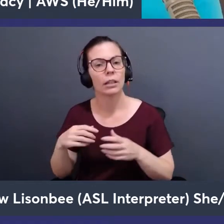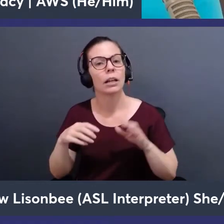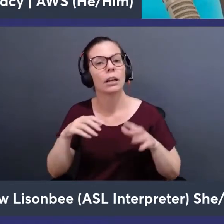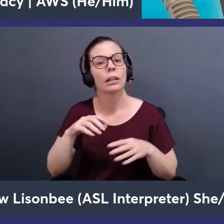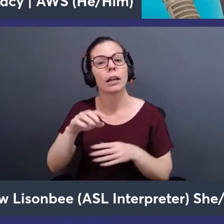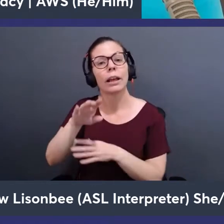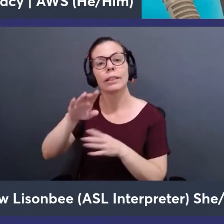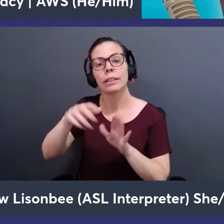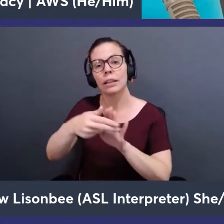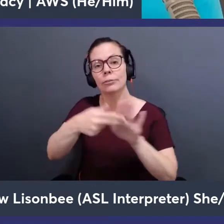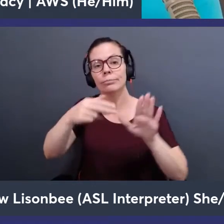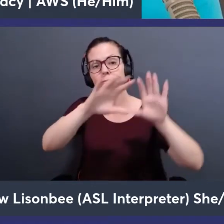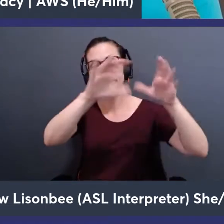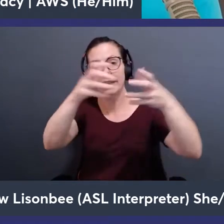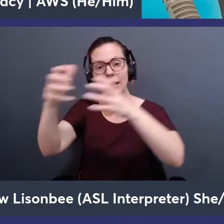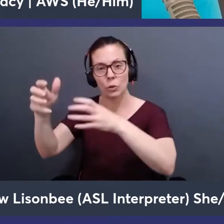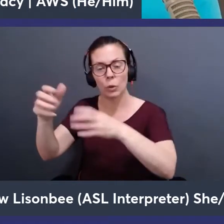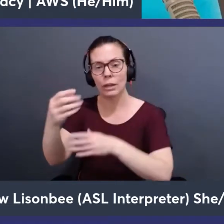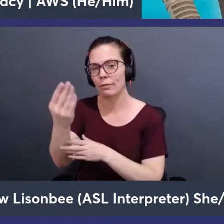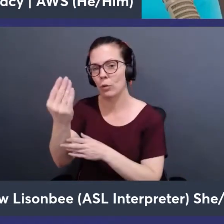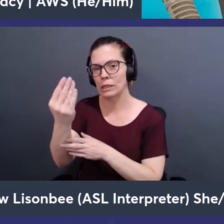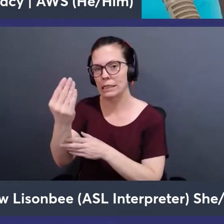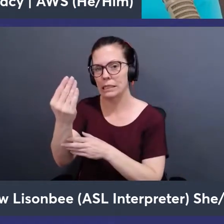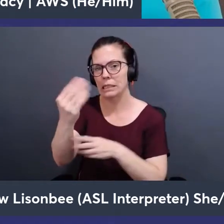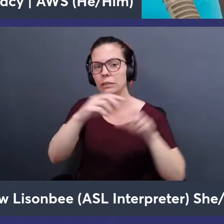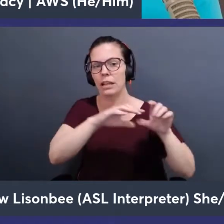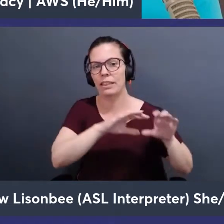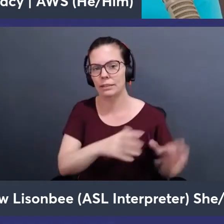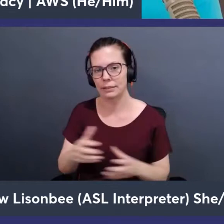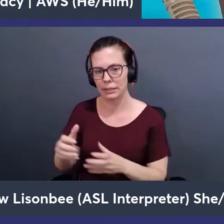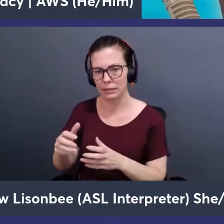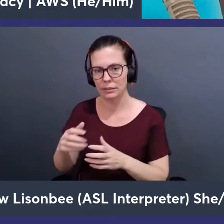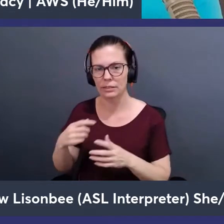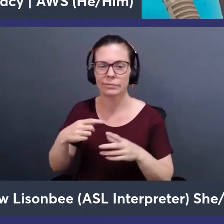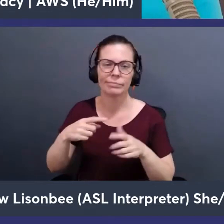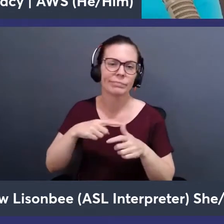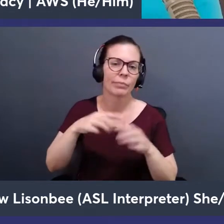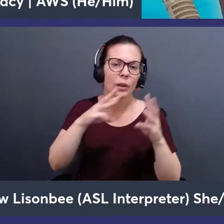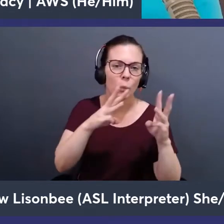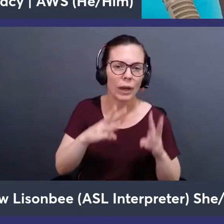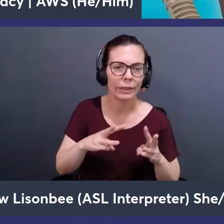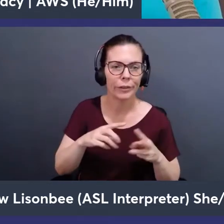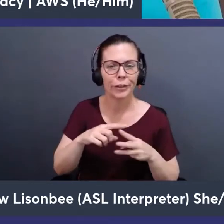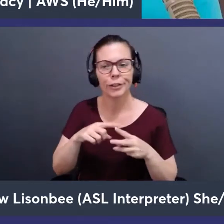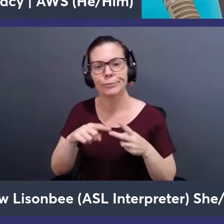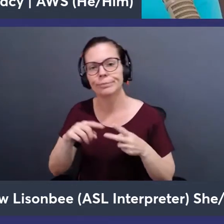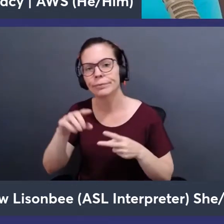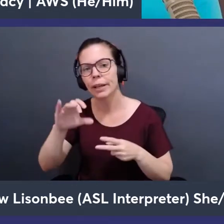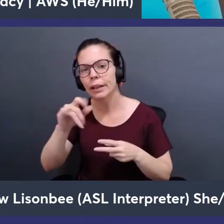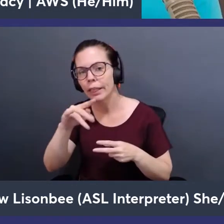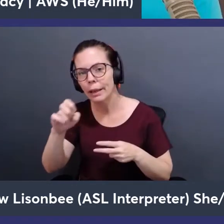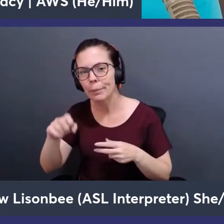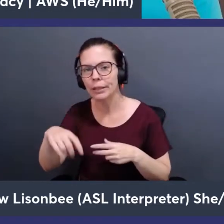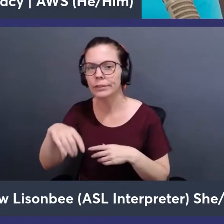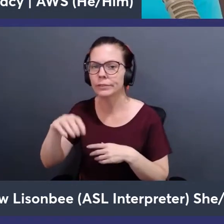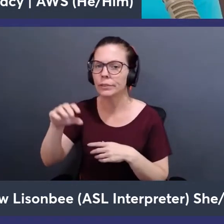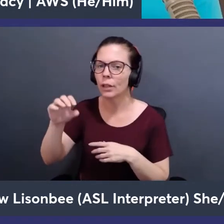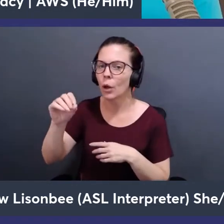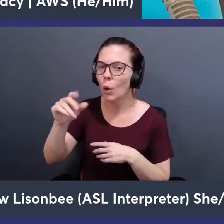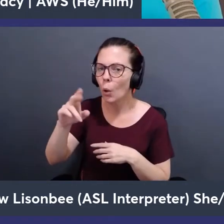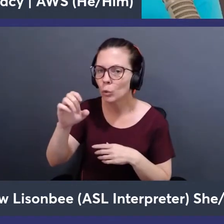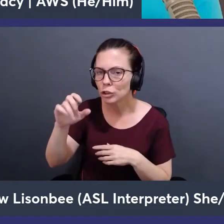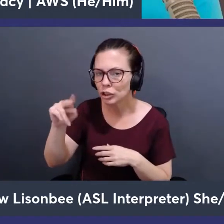categories that includes, to name a few, it's weather, climate, ocean data, air quality